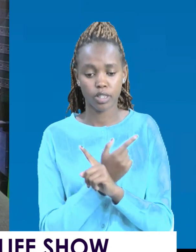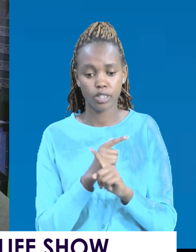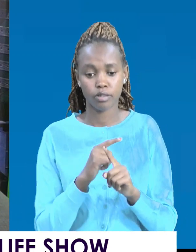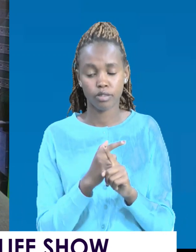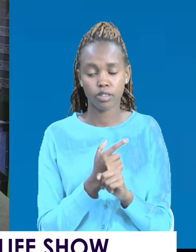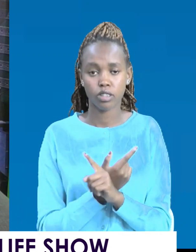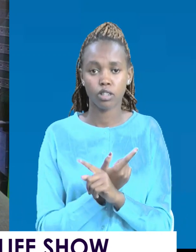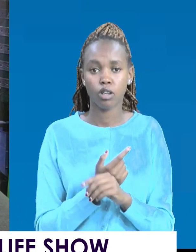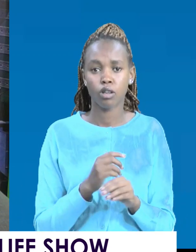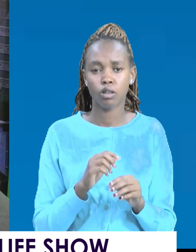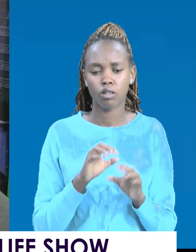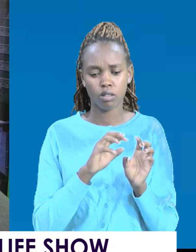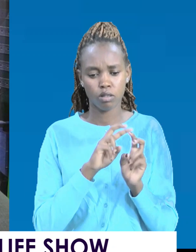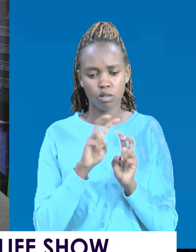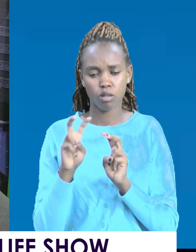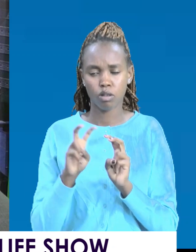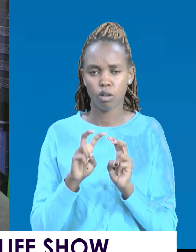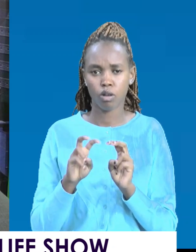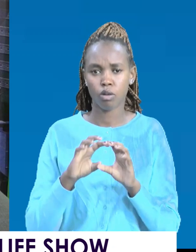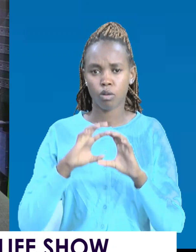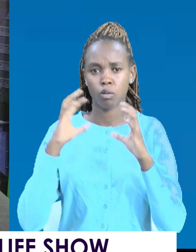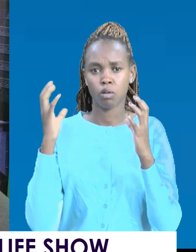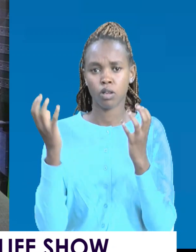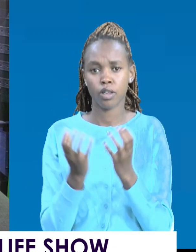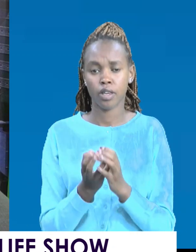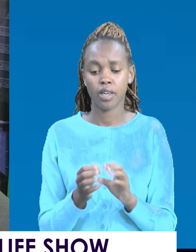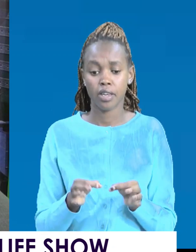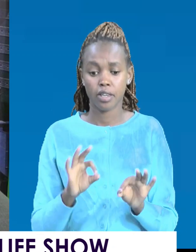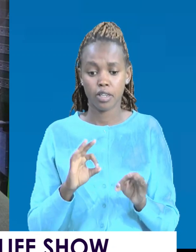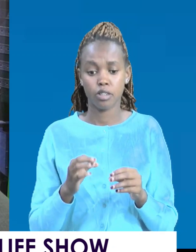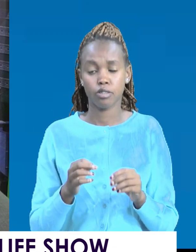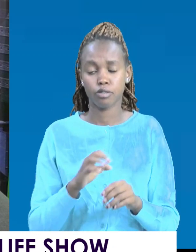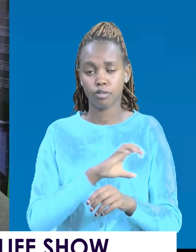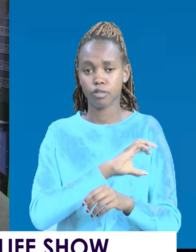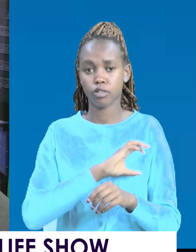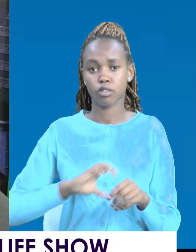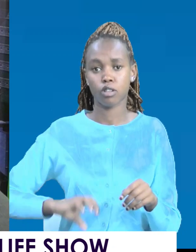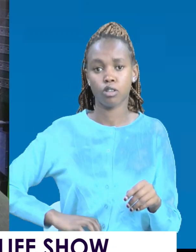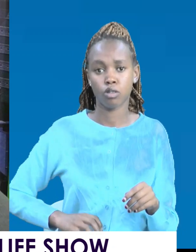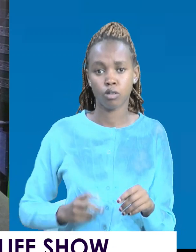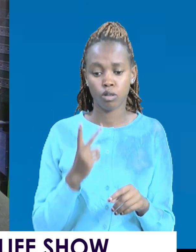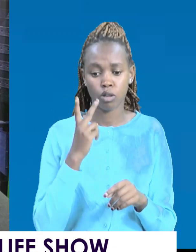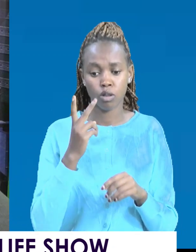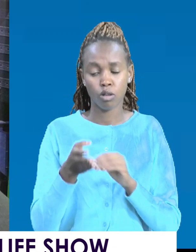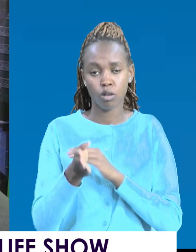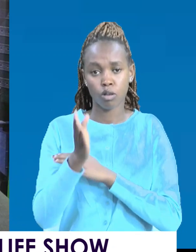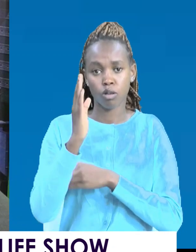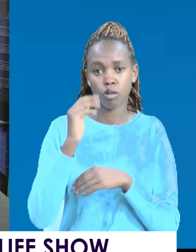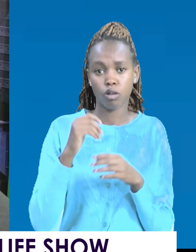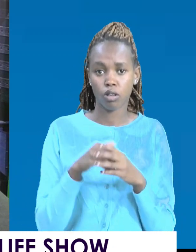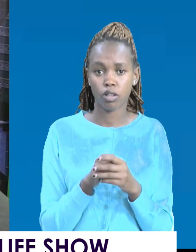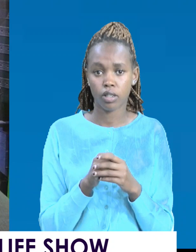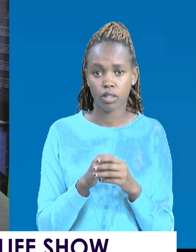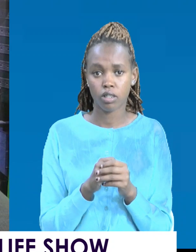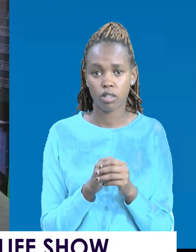at the world. If you're a Christian, let me use the word God. Look at the world with the eyes of